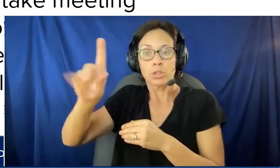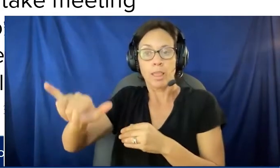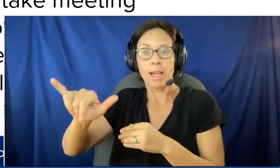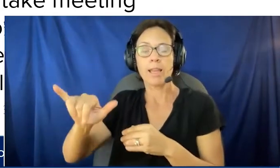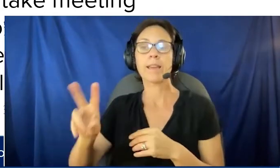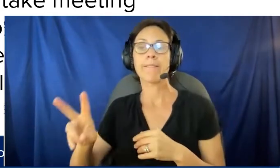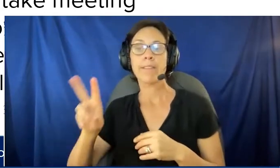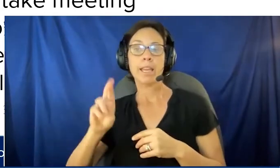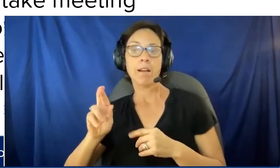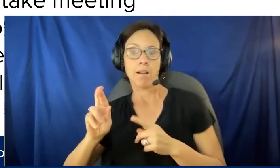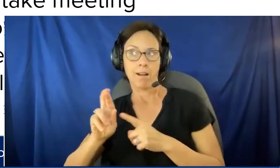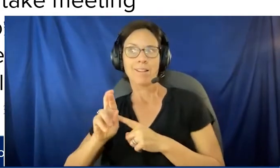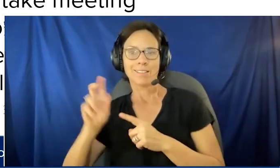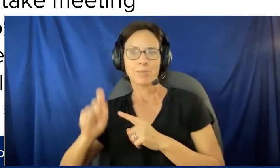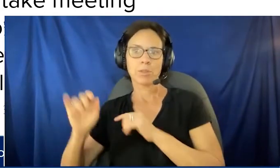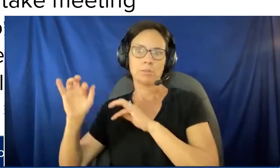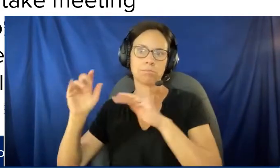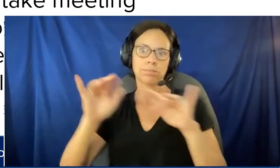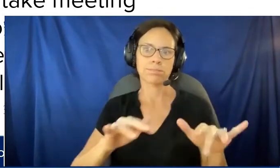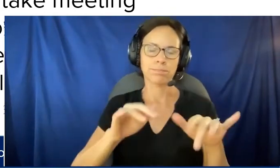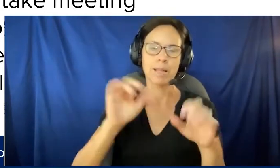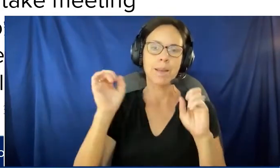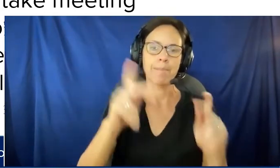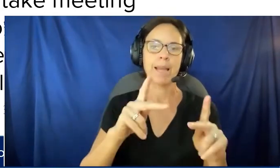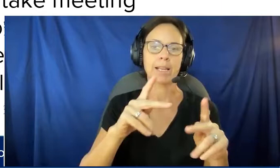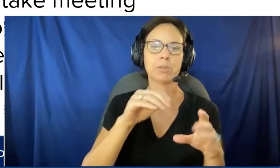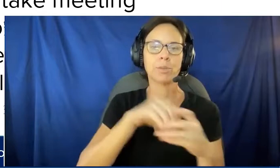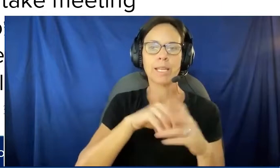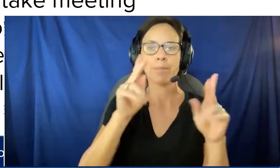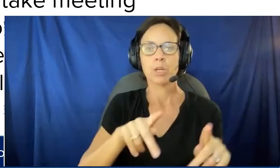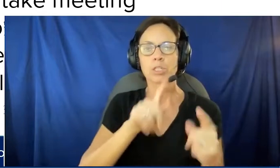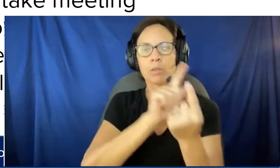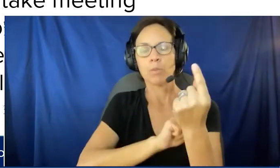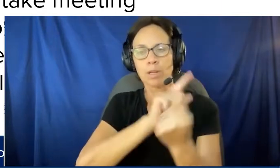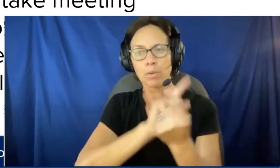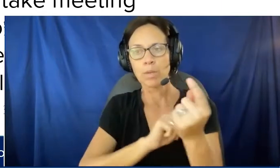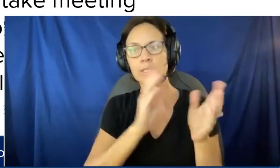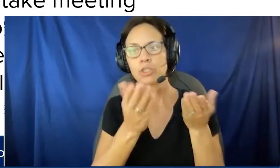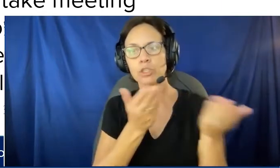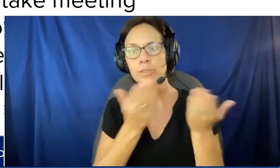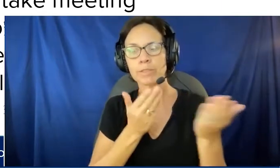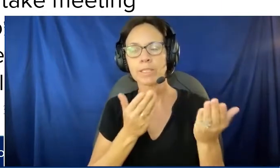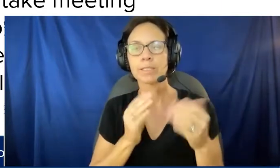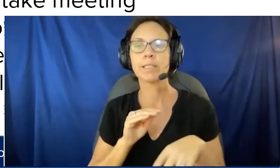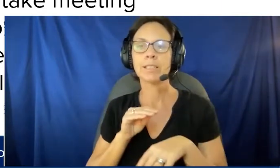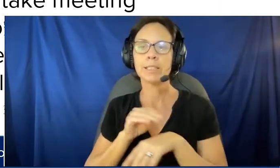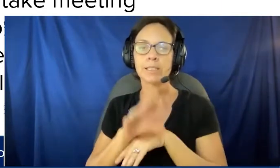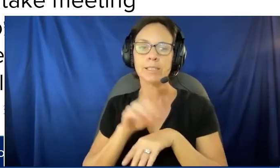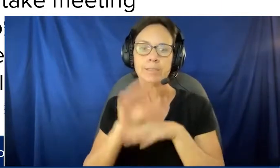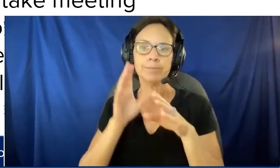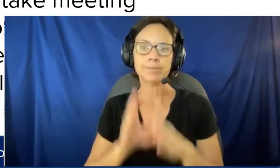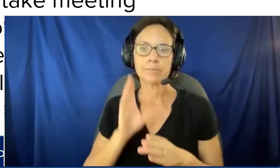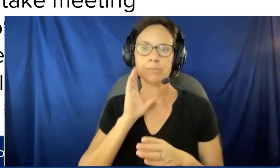back to in-person services, and our counselors will be participating in